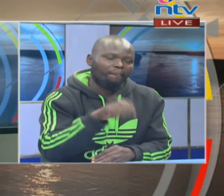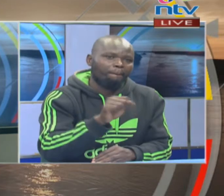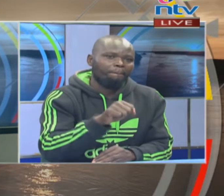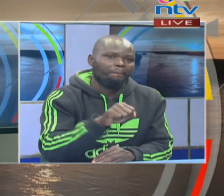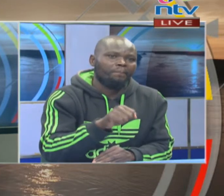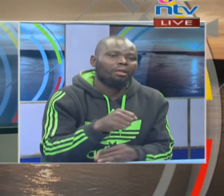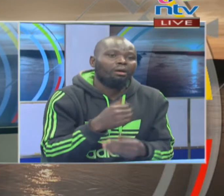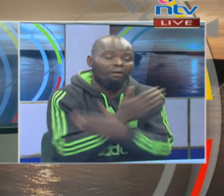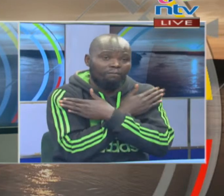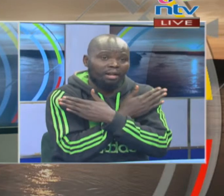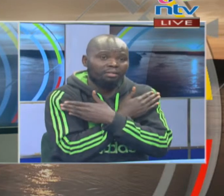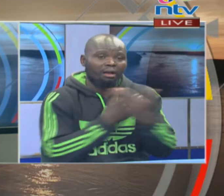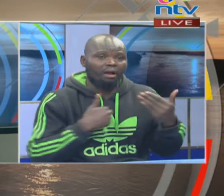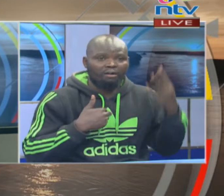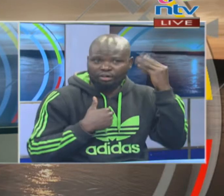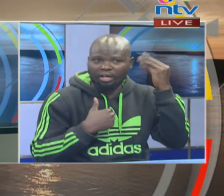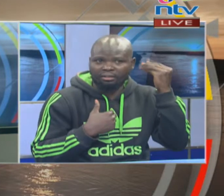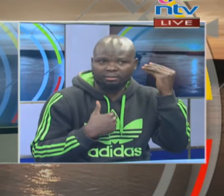Yes.